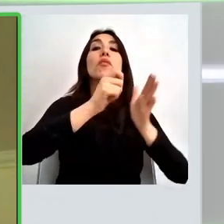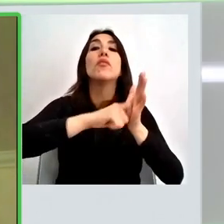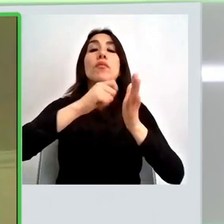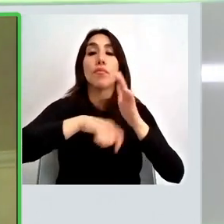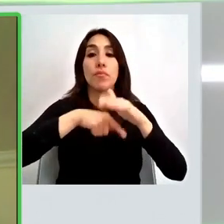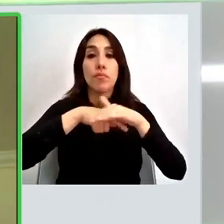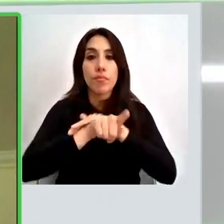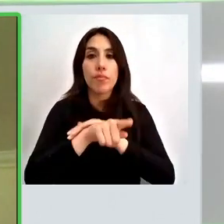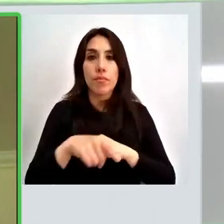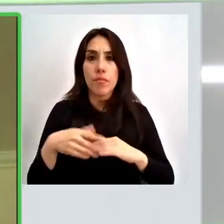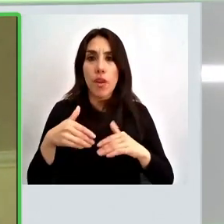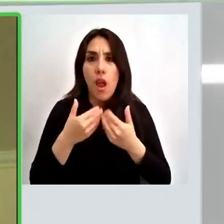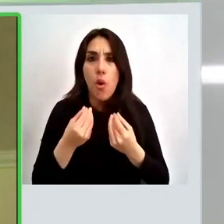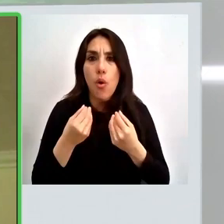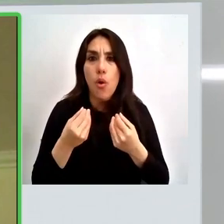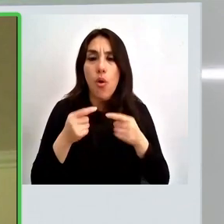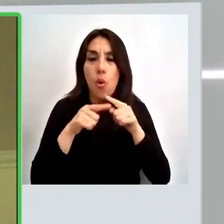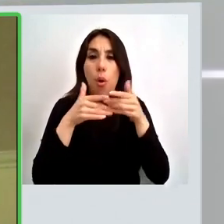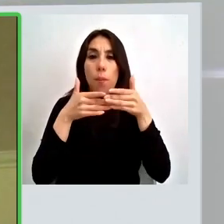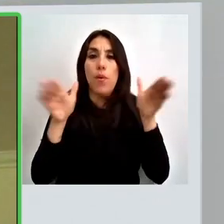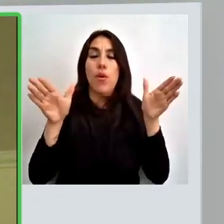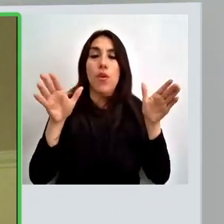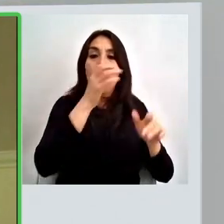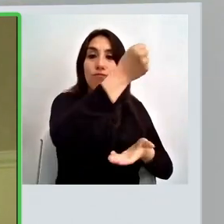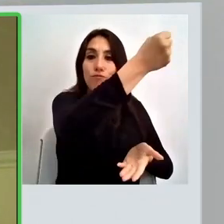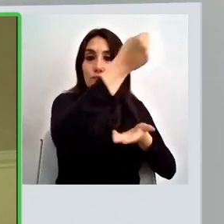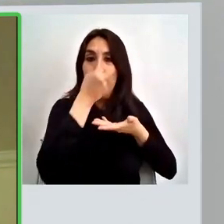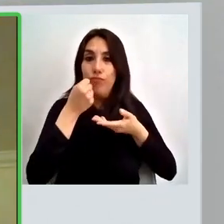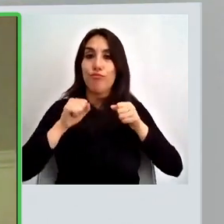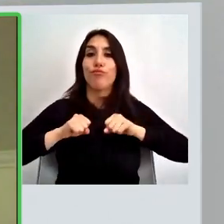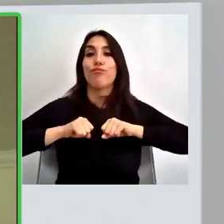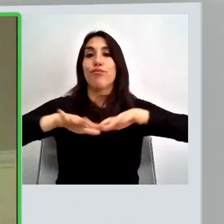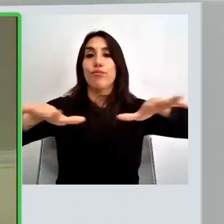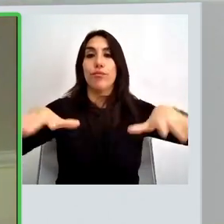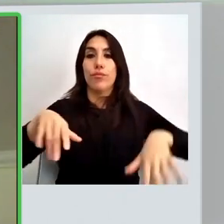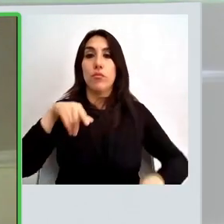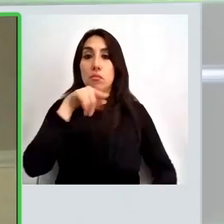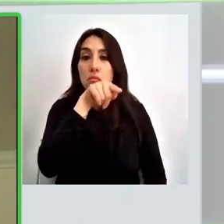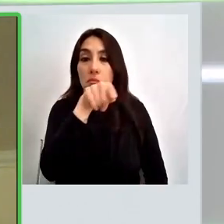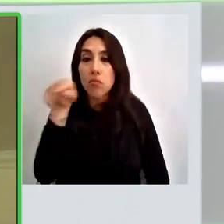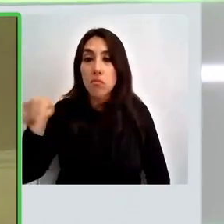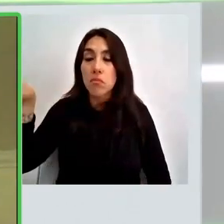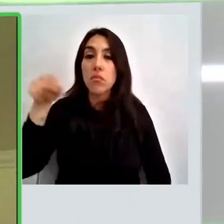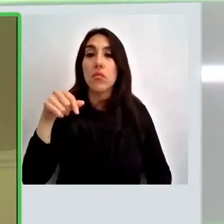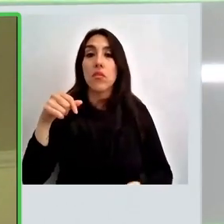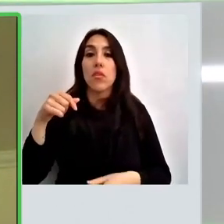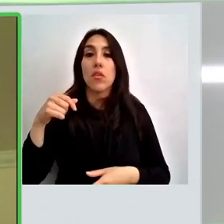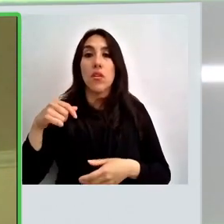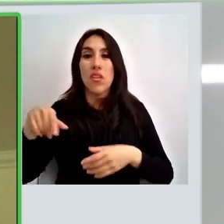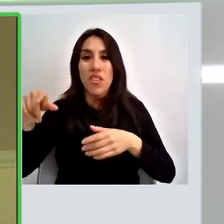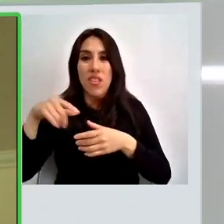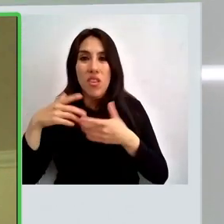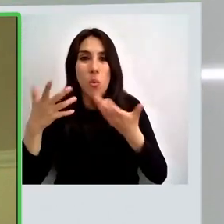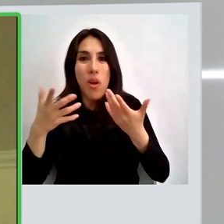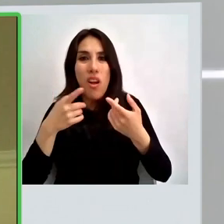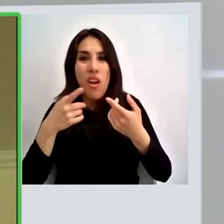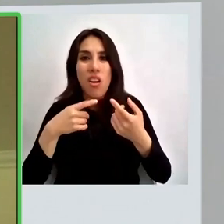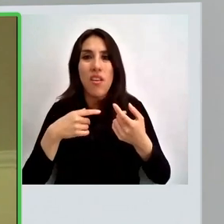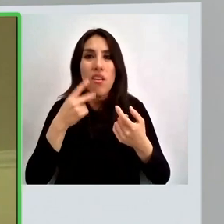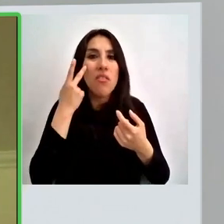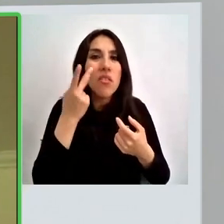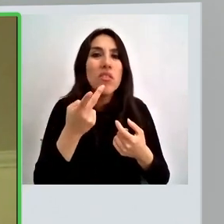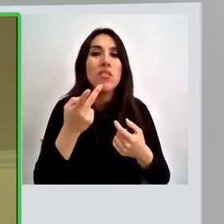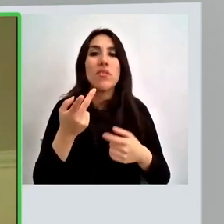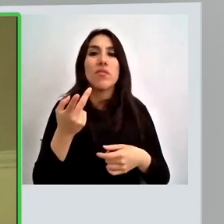their productivity went up, they had fewer mistakes. I have personally visited these distribution